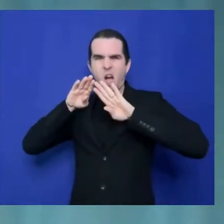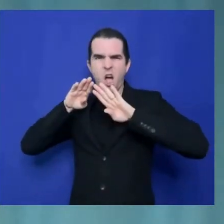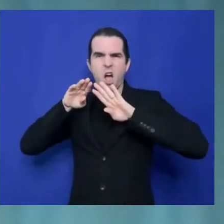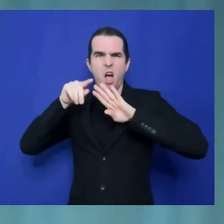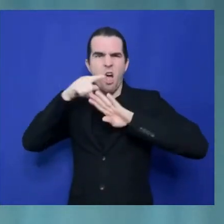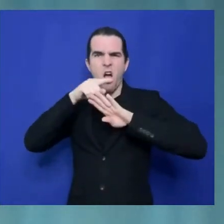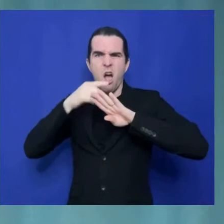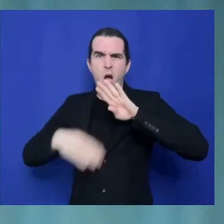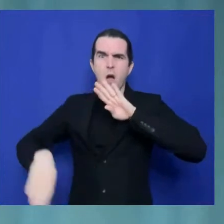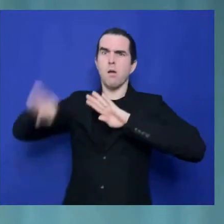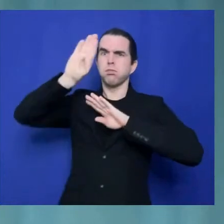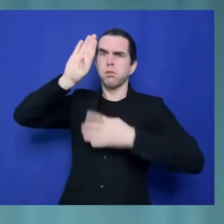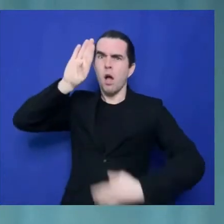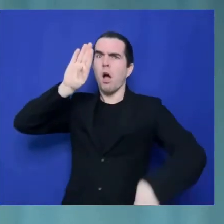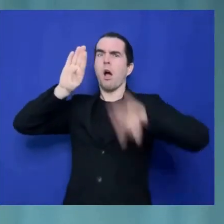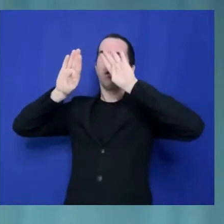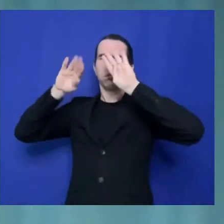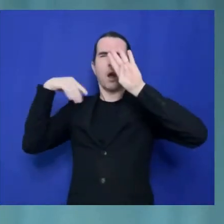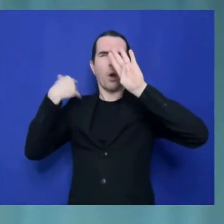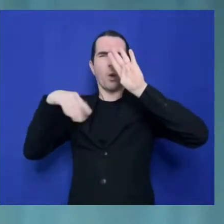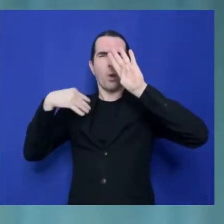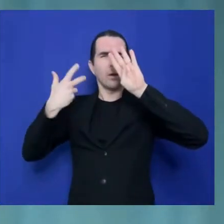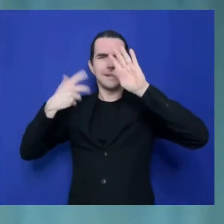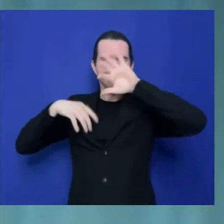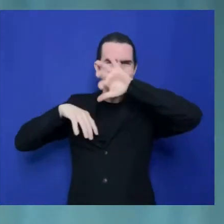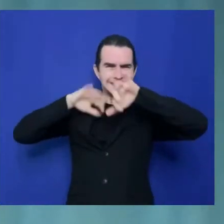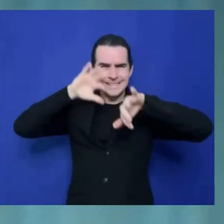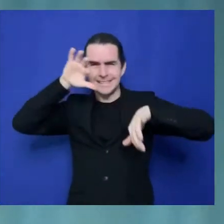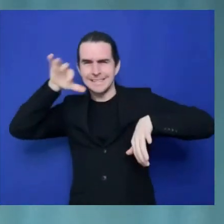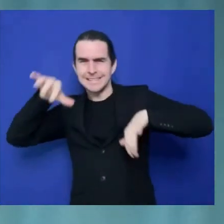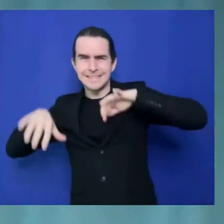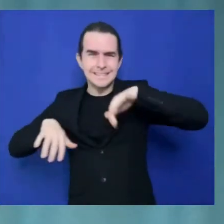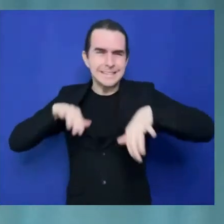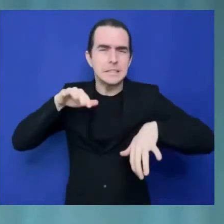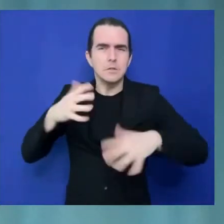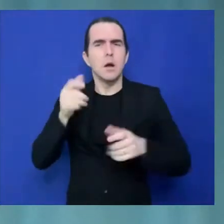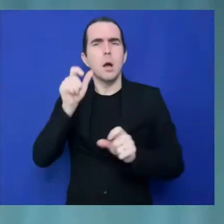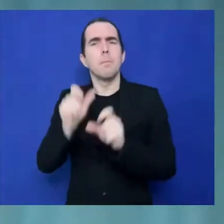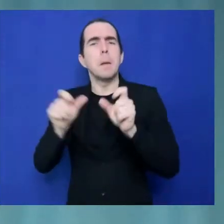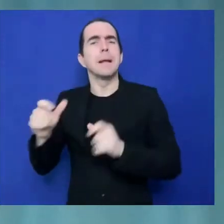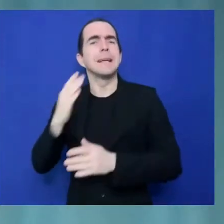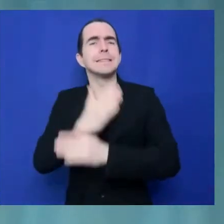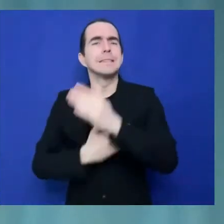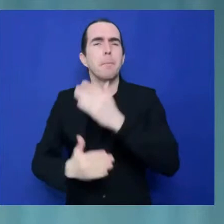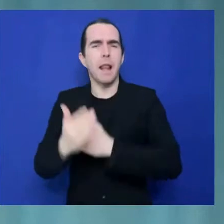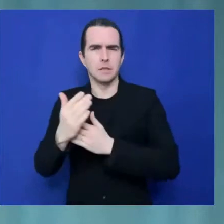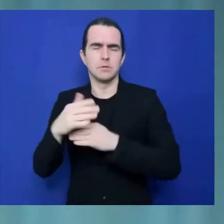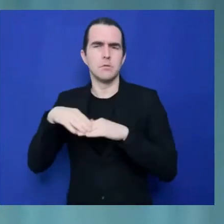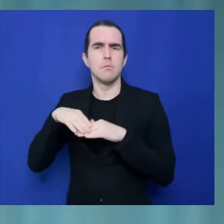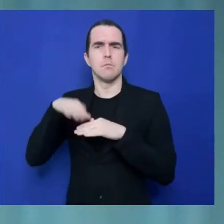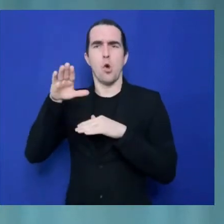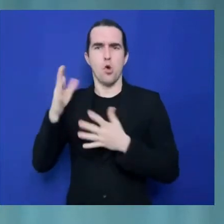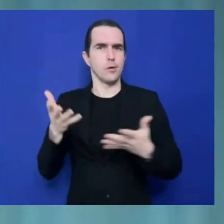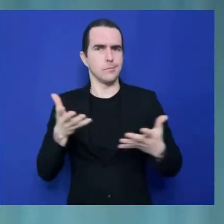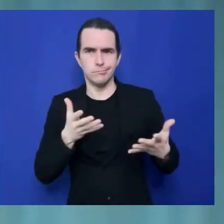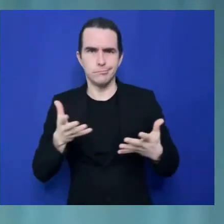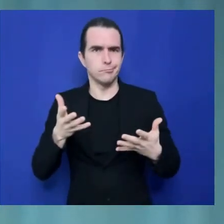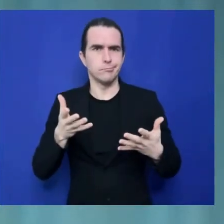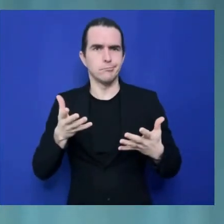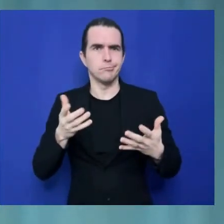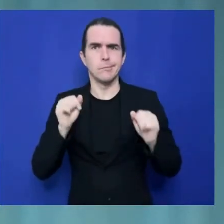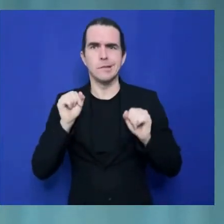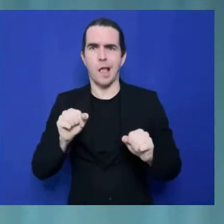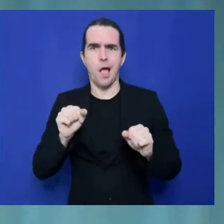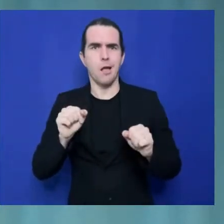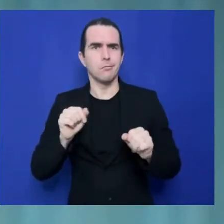inequalities between people and between countries as well. Unlike developed economies, developing and transitioning economies are not